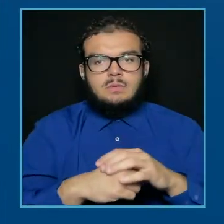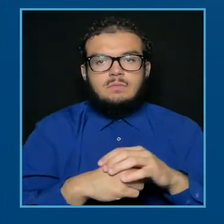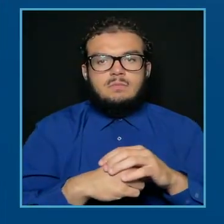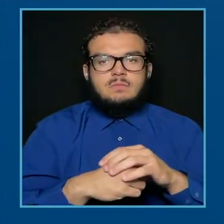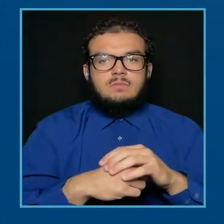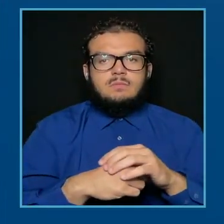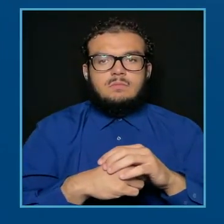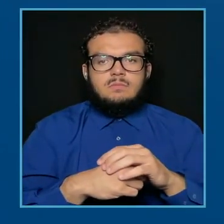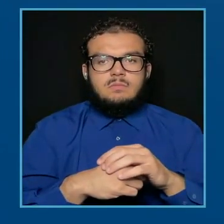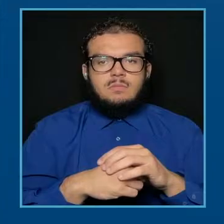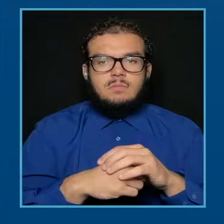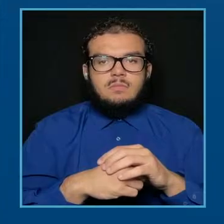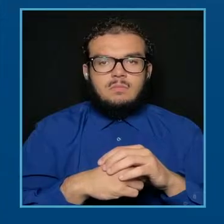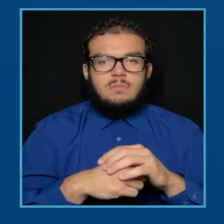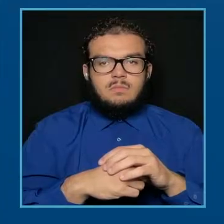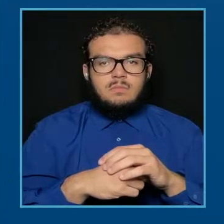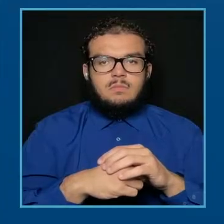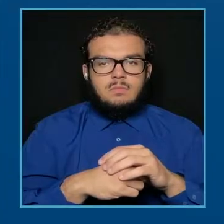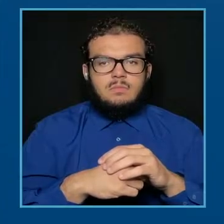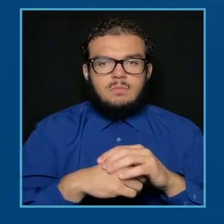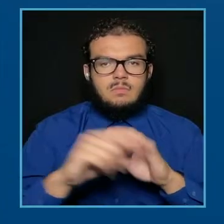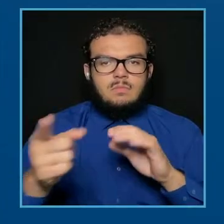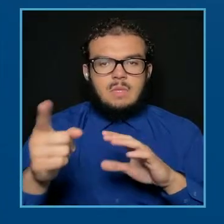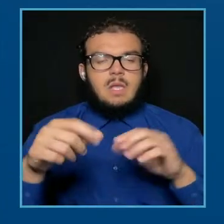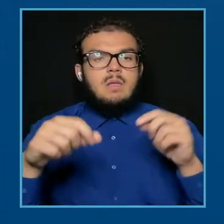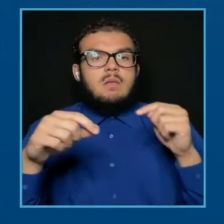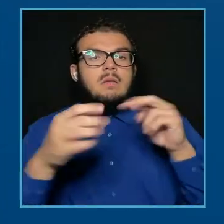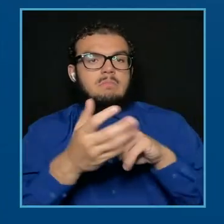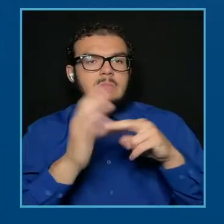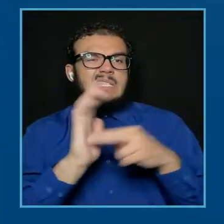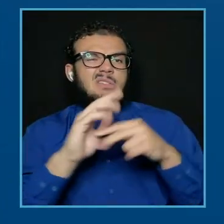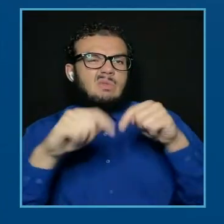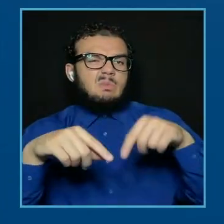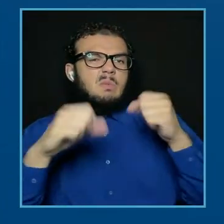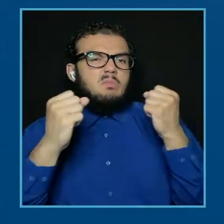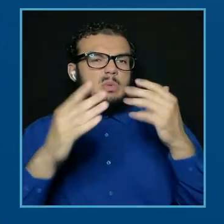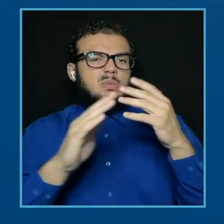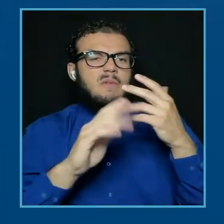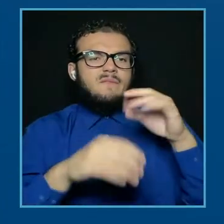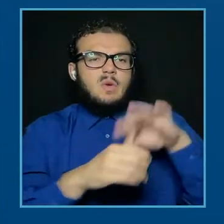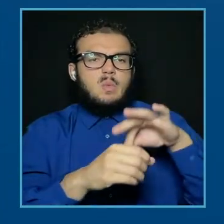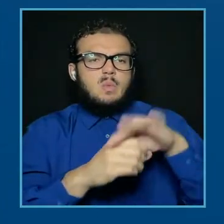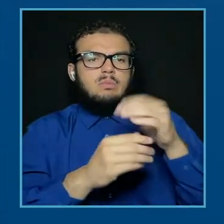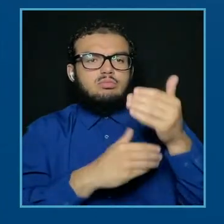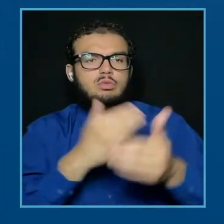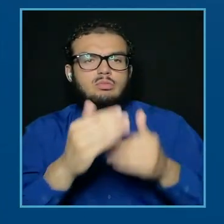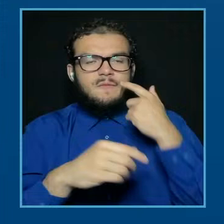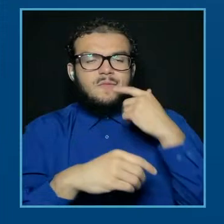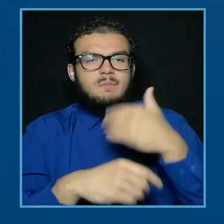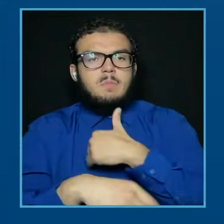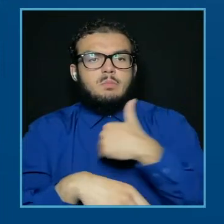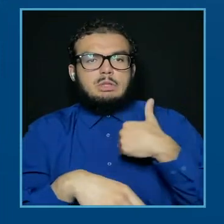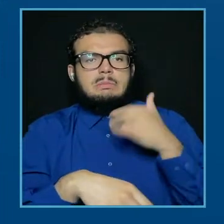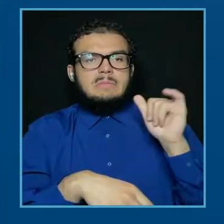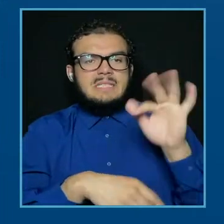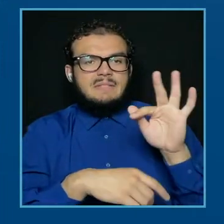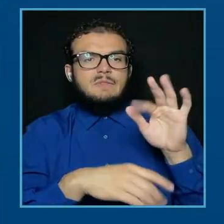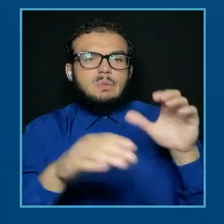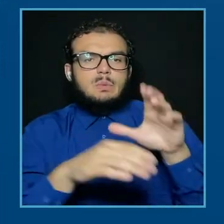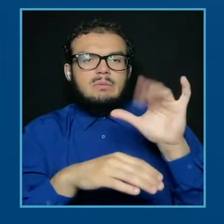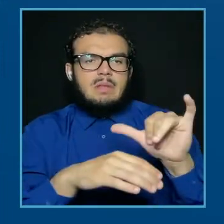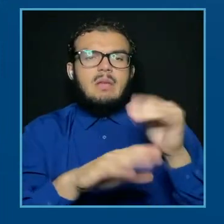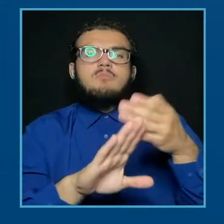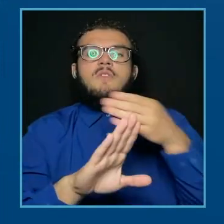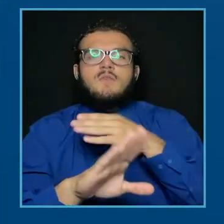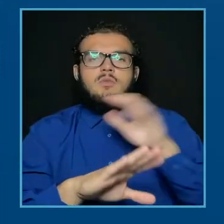This will be a multi-step. It will be a multiple vote process to the membership if we do end up doing this before the